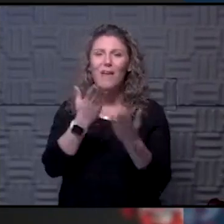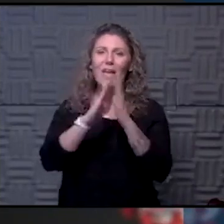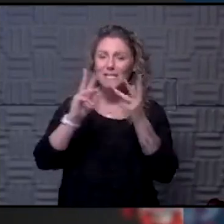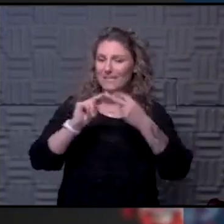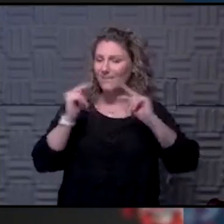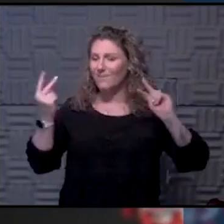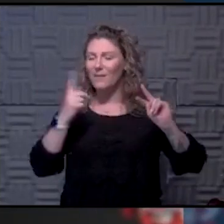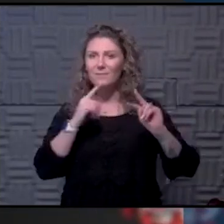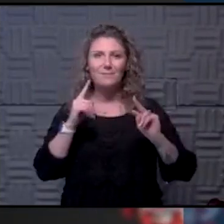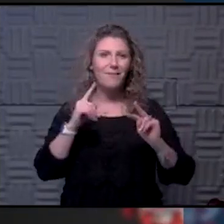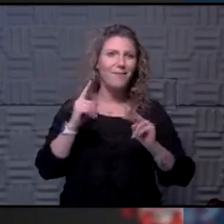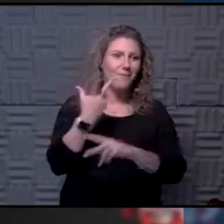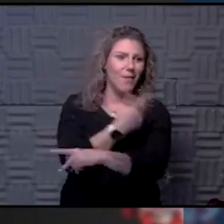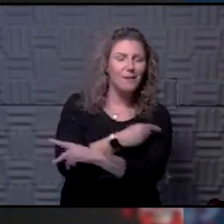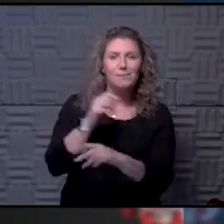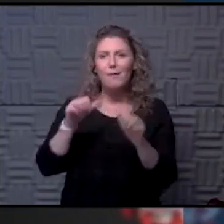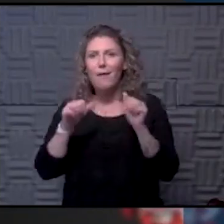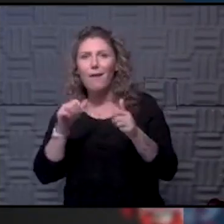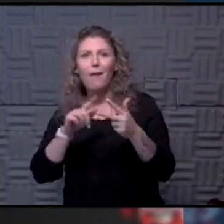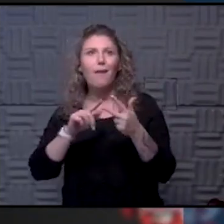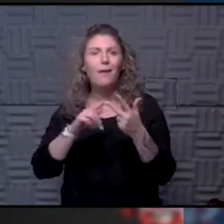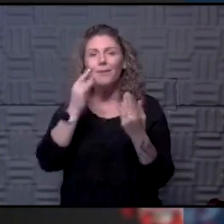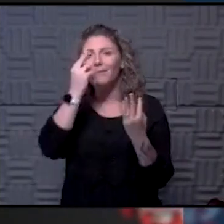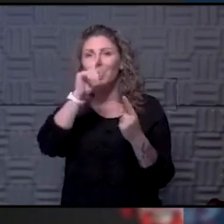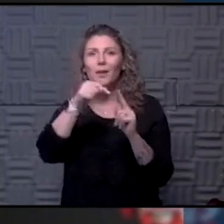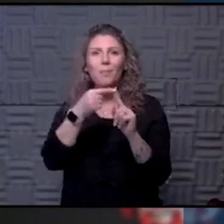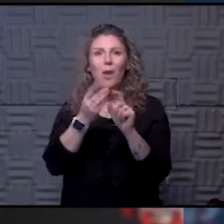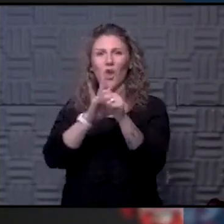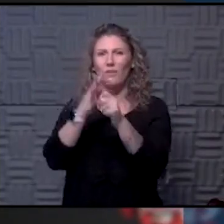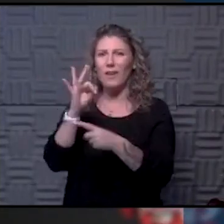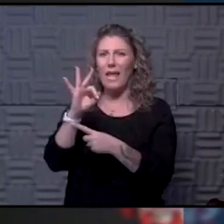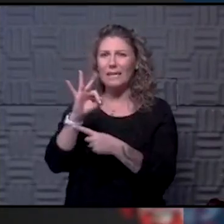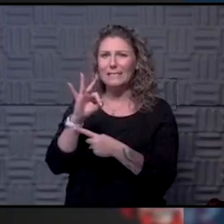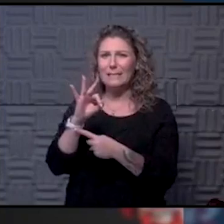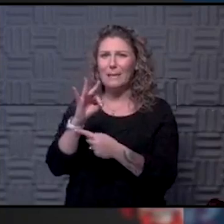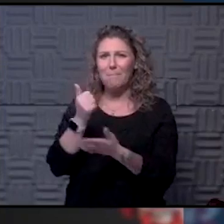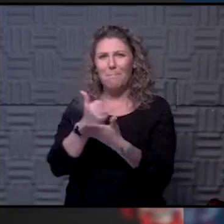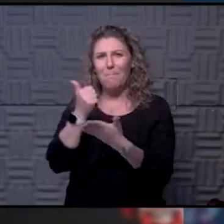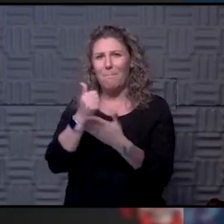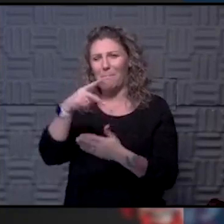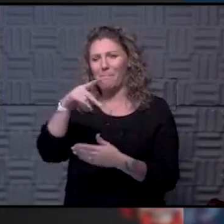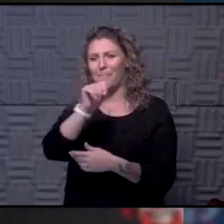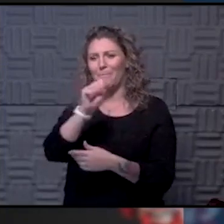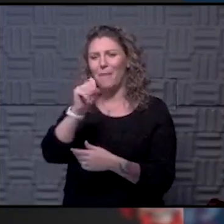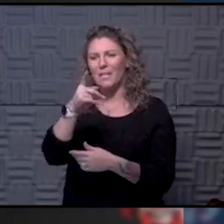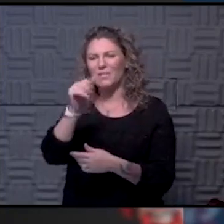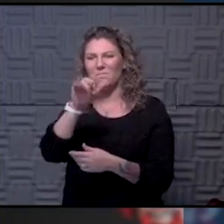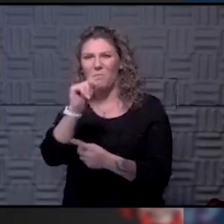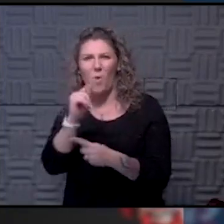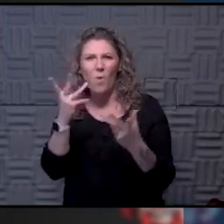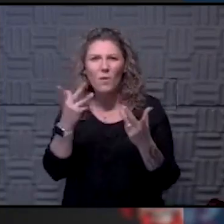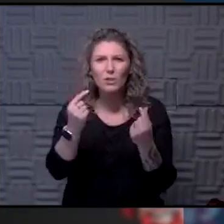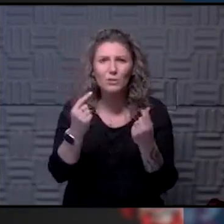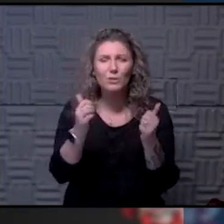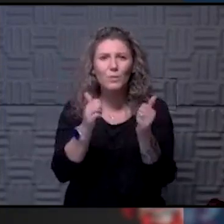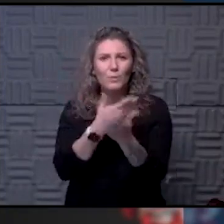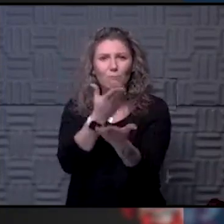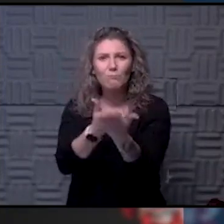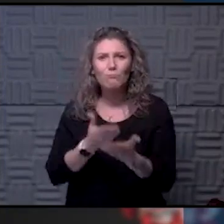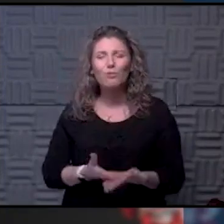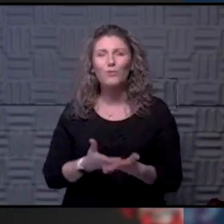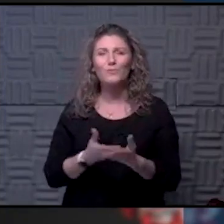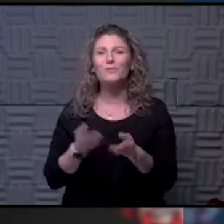vaccine hesitancy, and what he thinks about COVID-19 passports. What do we do with our proof of vaccination? So you bring your questions